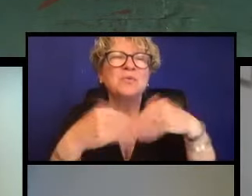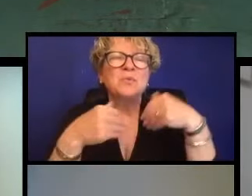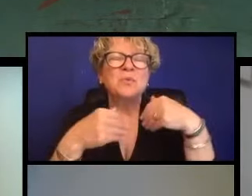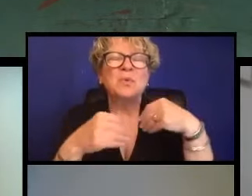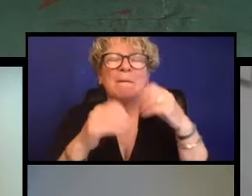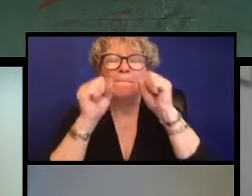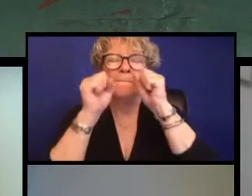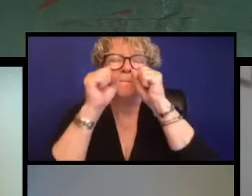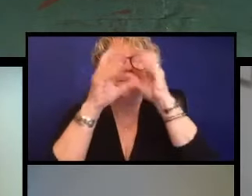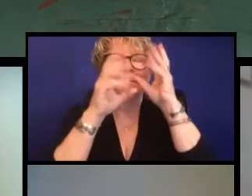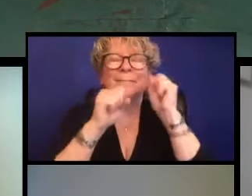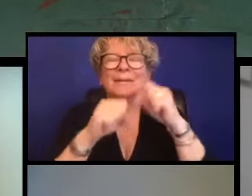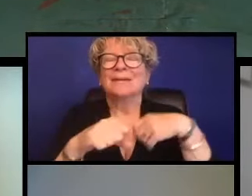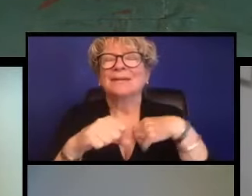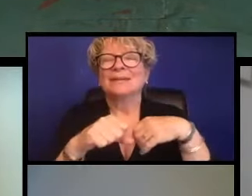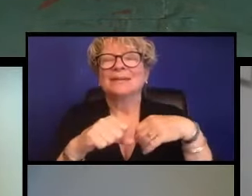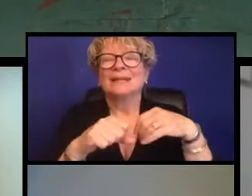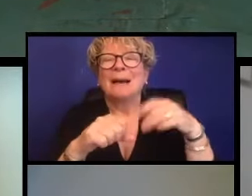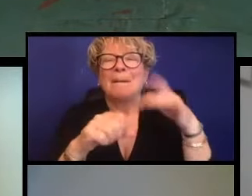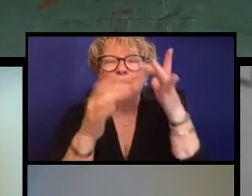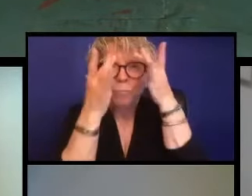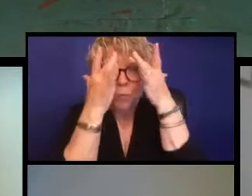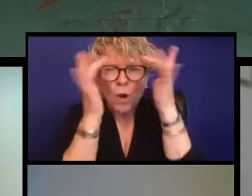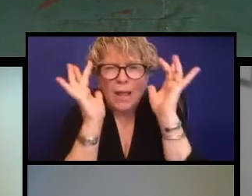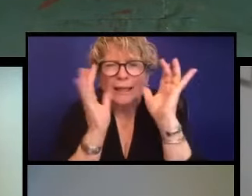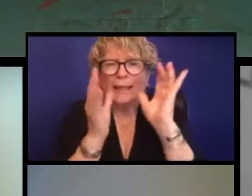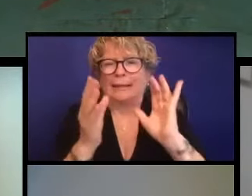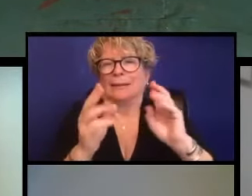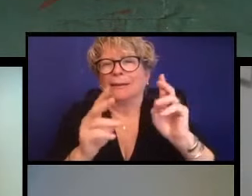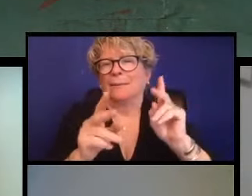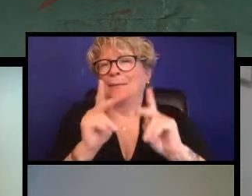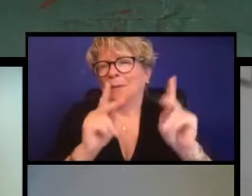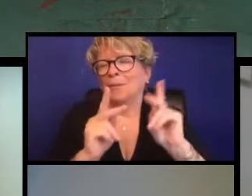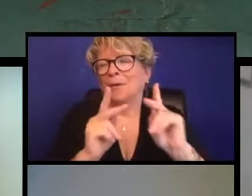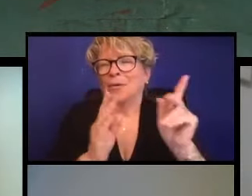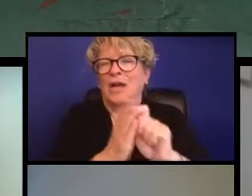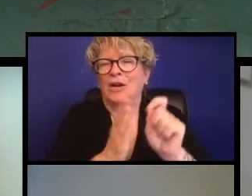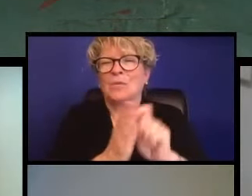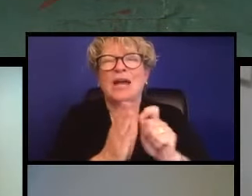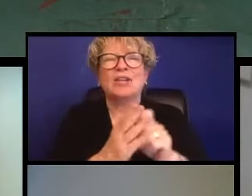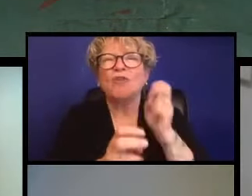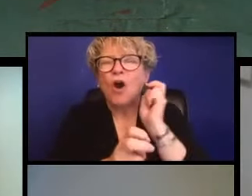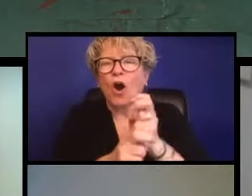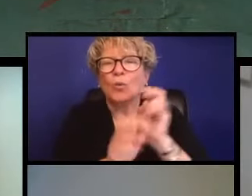amazing stories. It's so impossible to choose favorites.